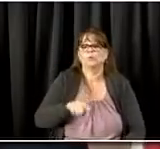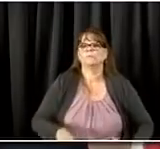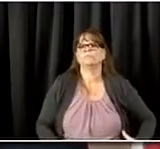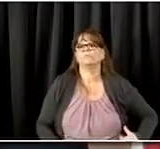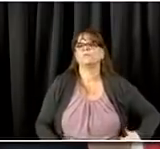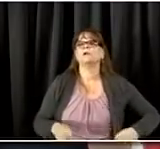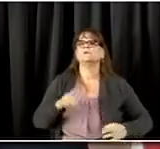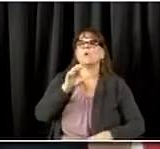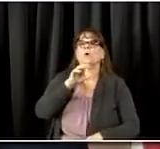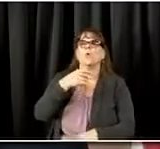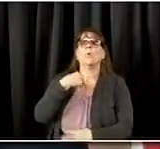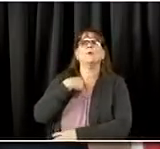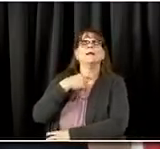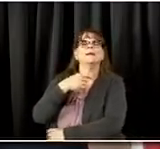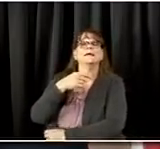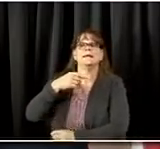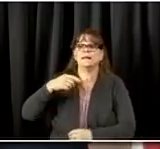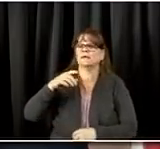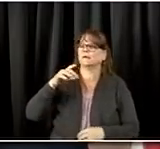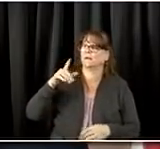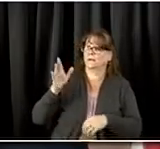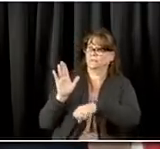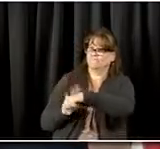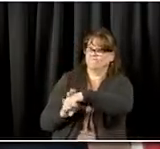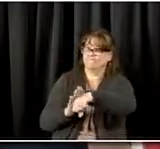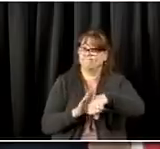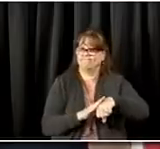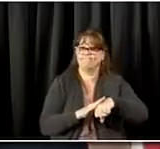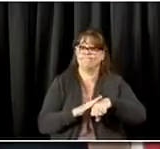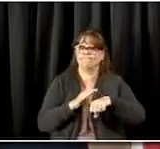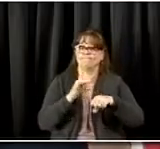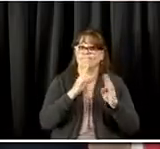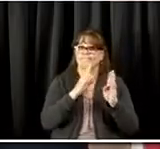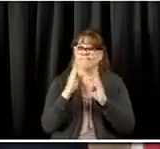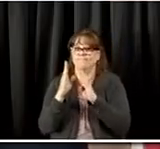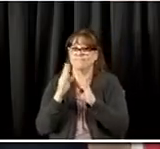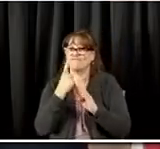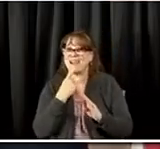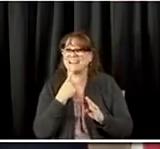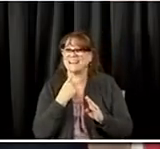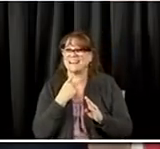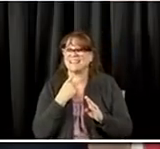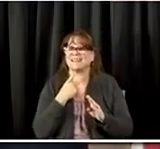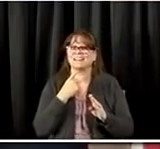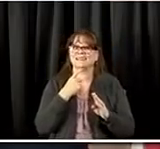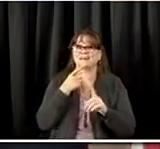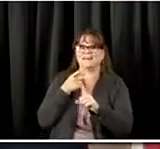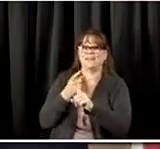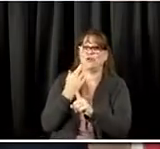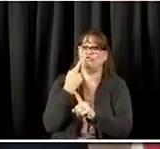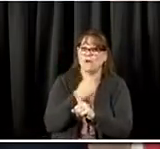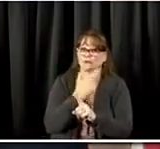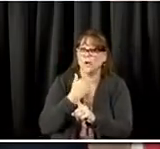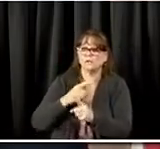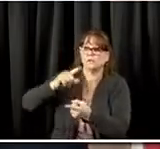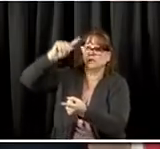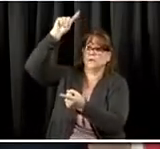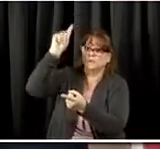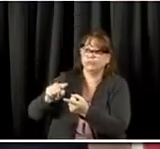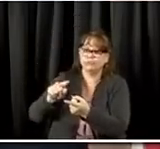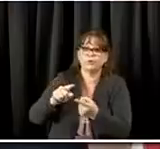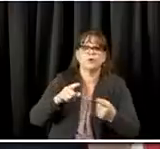in the red counties, like ceasing in restaurant dining, further reductions in gym capacity, making sure that